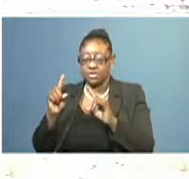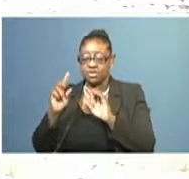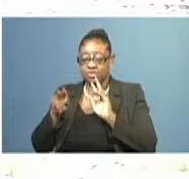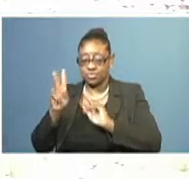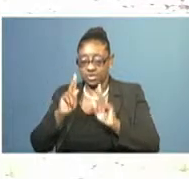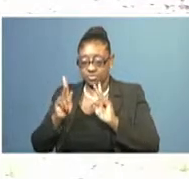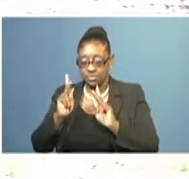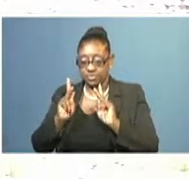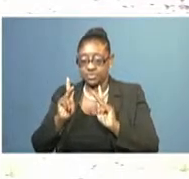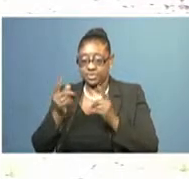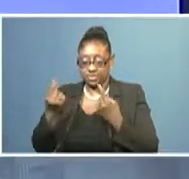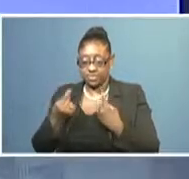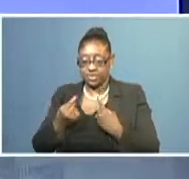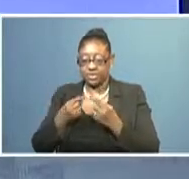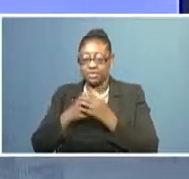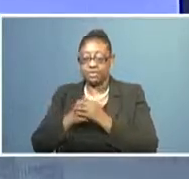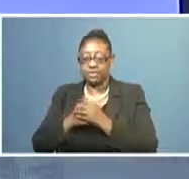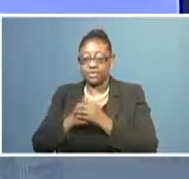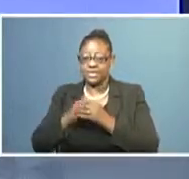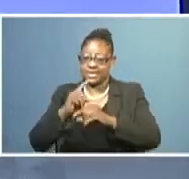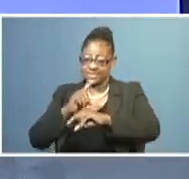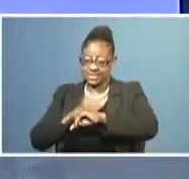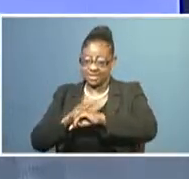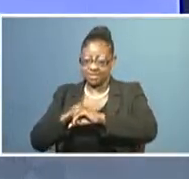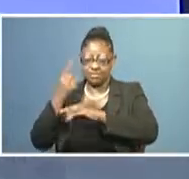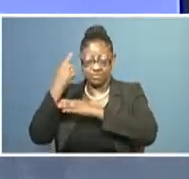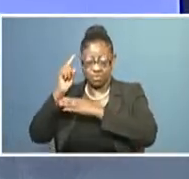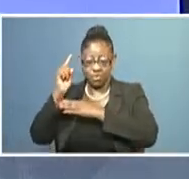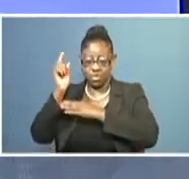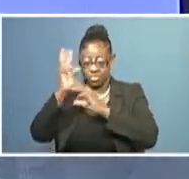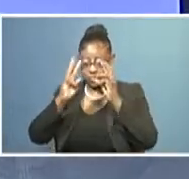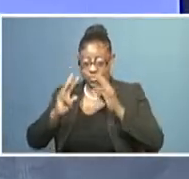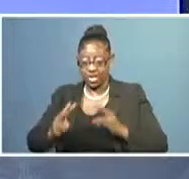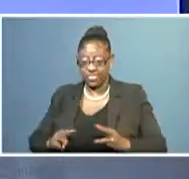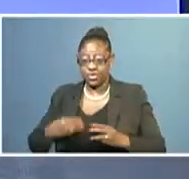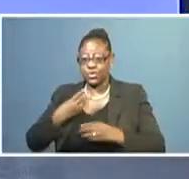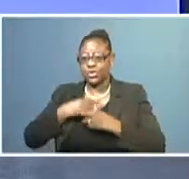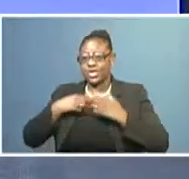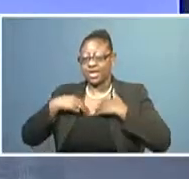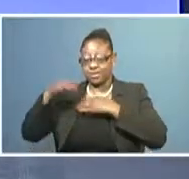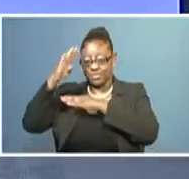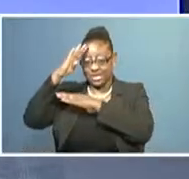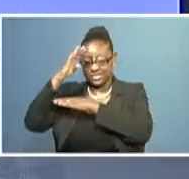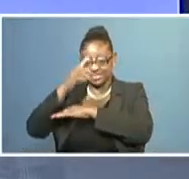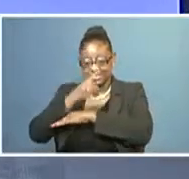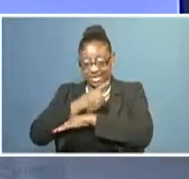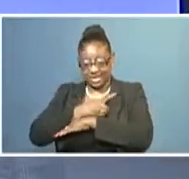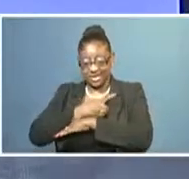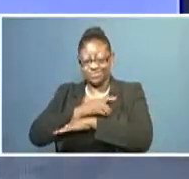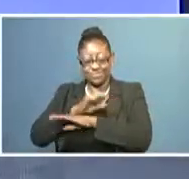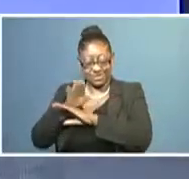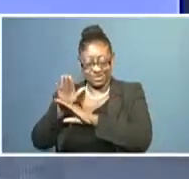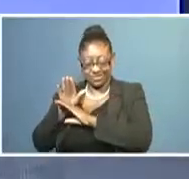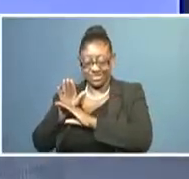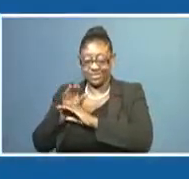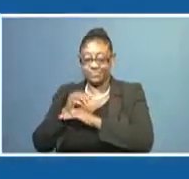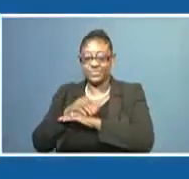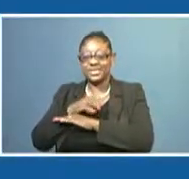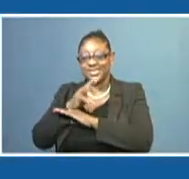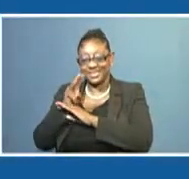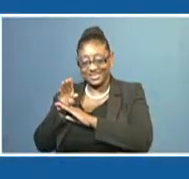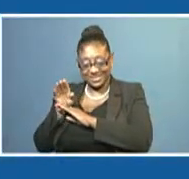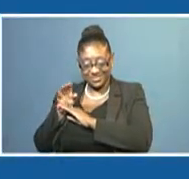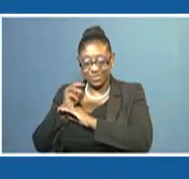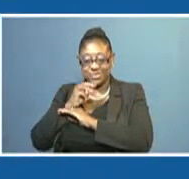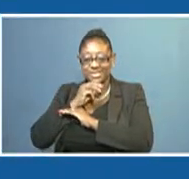as well. Well, it's time now for a check on Family Island weather with Chief Meteorologist Basil Dean. Good evening, Basil. Good